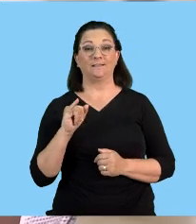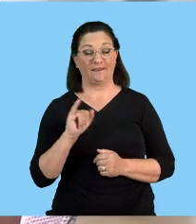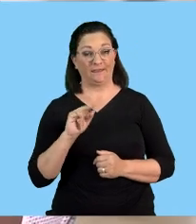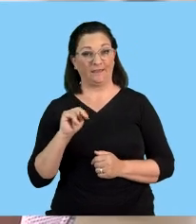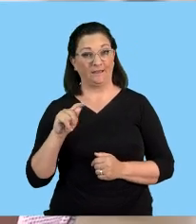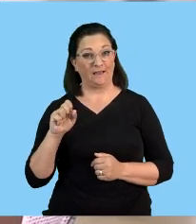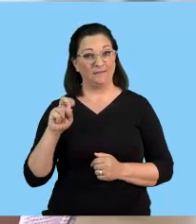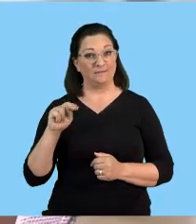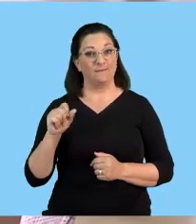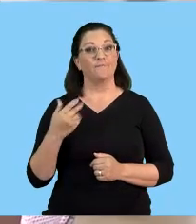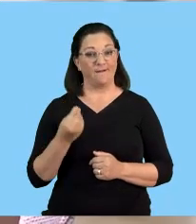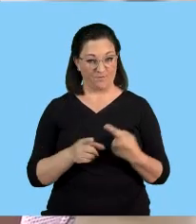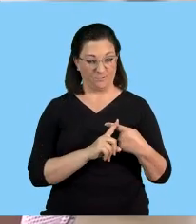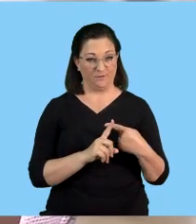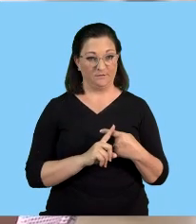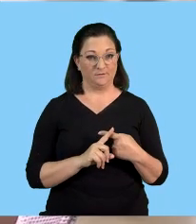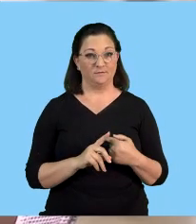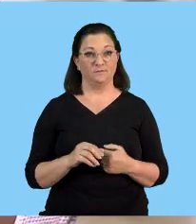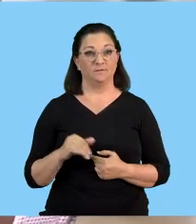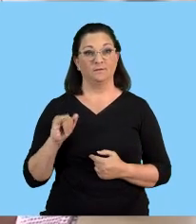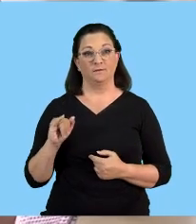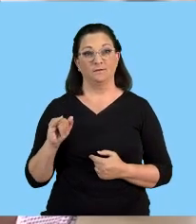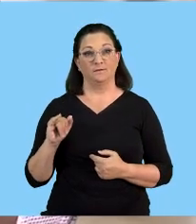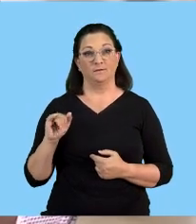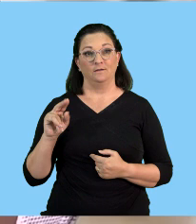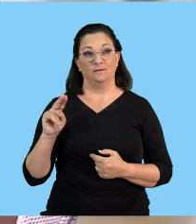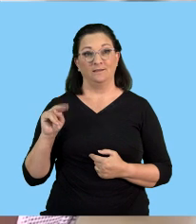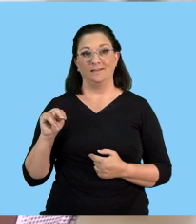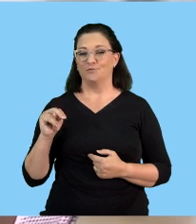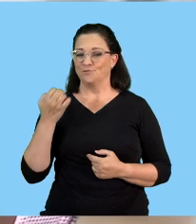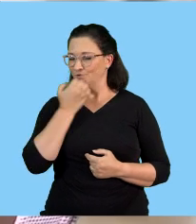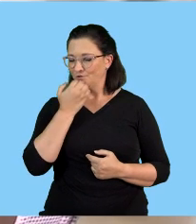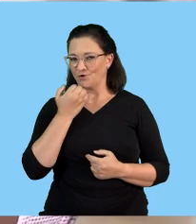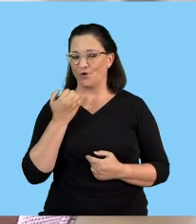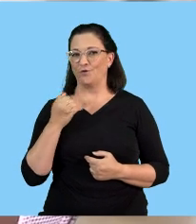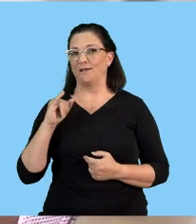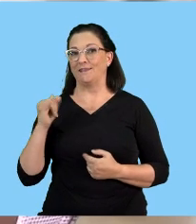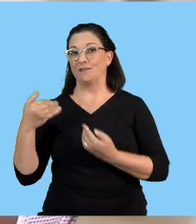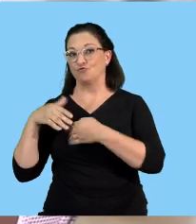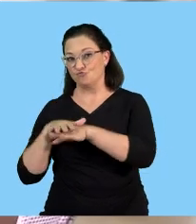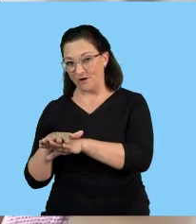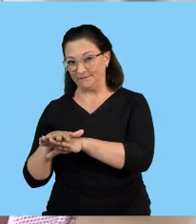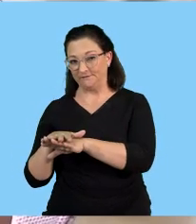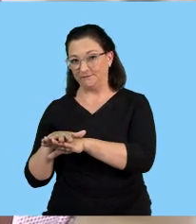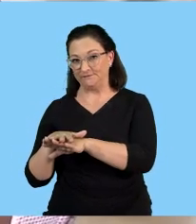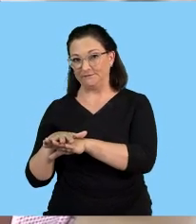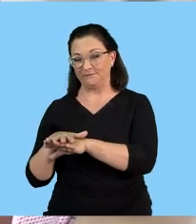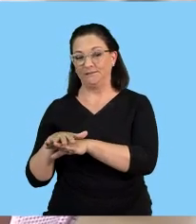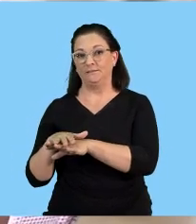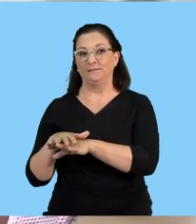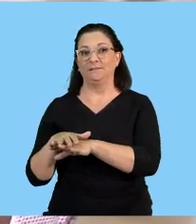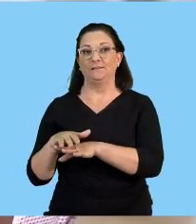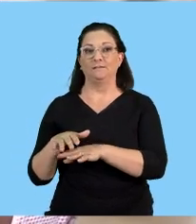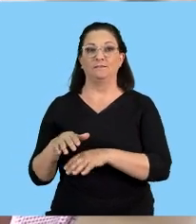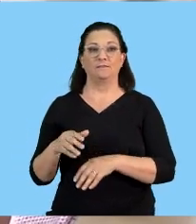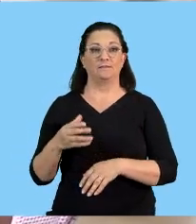intensive strategies has the advantages. Intensive strategy, not intensive, integration strategy and defensive strategies